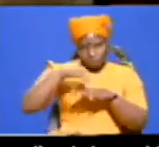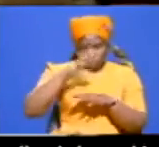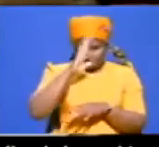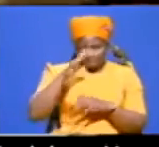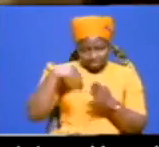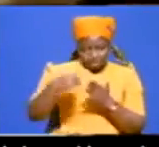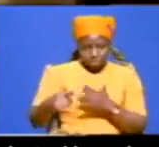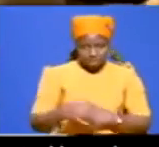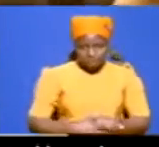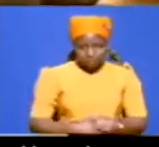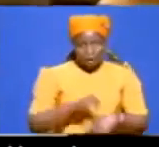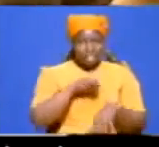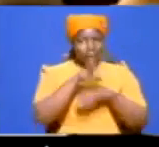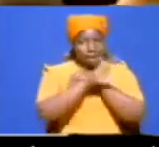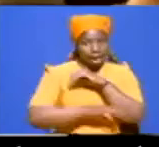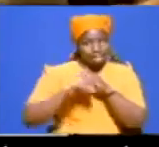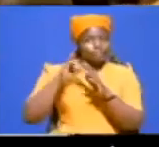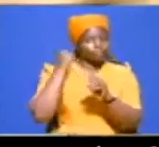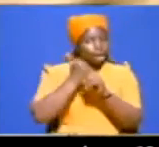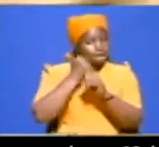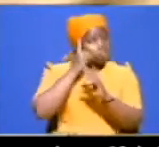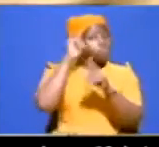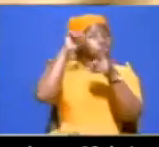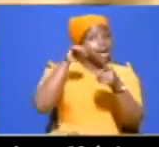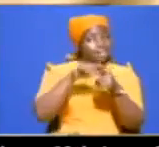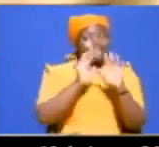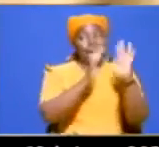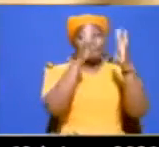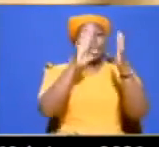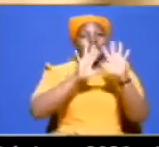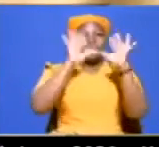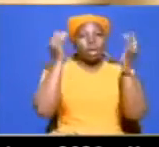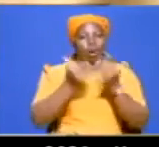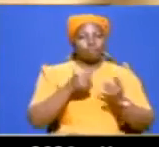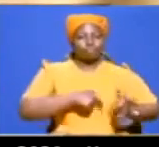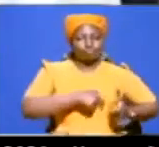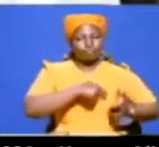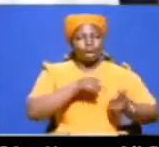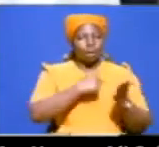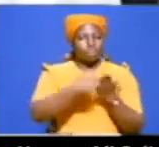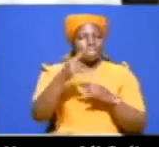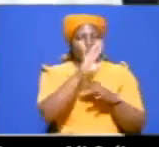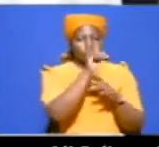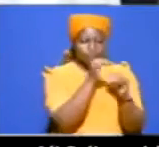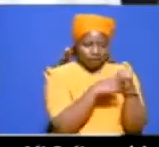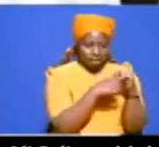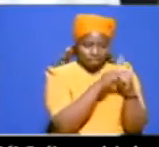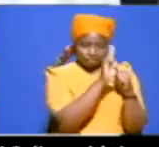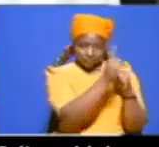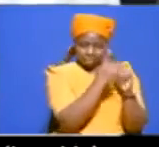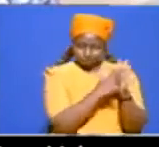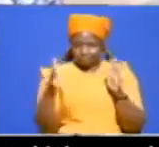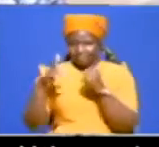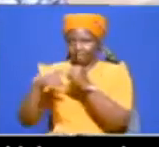As the country gears up towards marking the World Breastfeeding Week from 1st to 7th August, health sector players have called